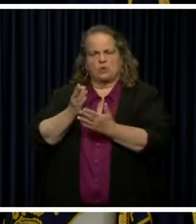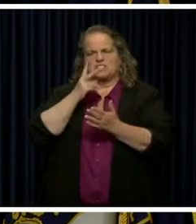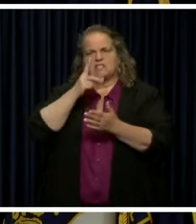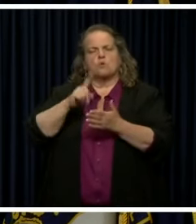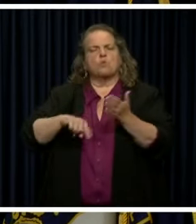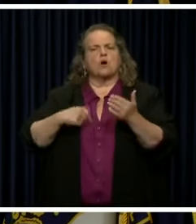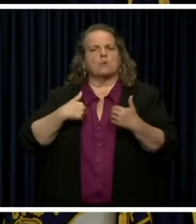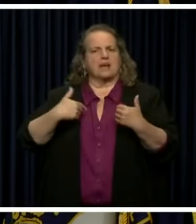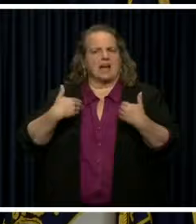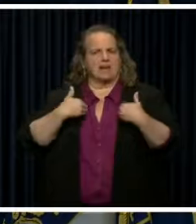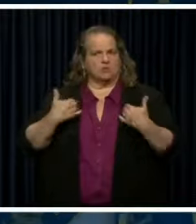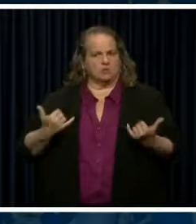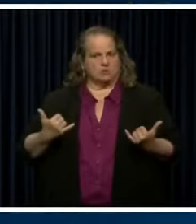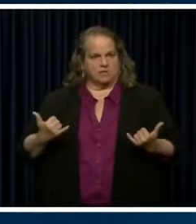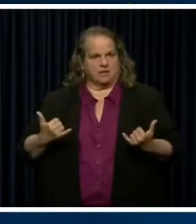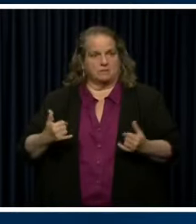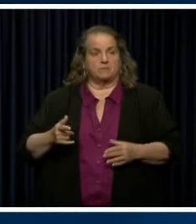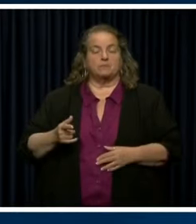today.